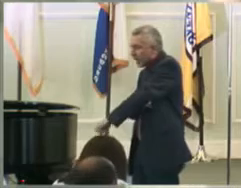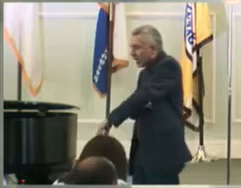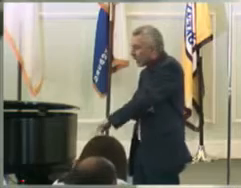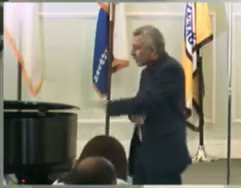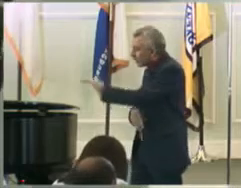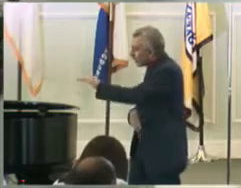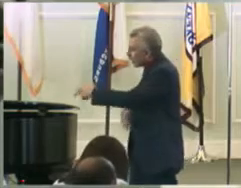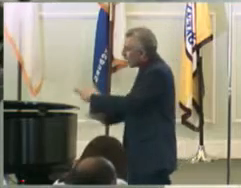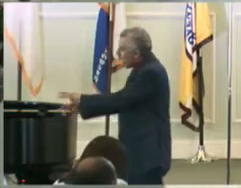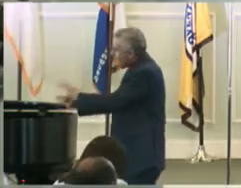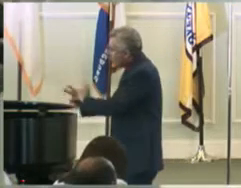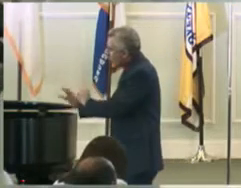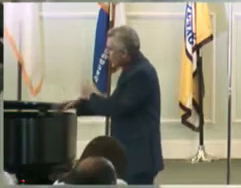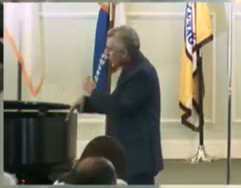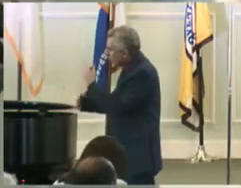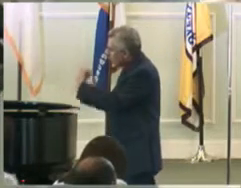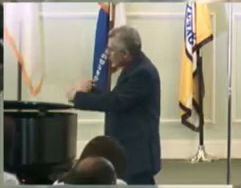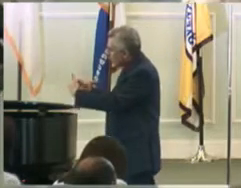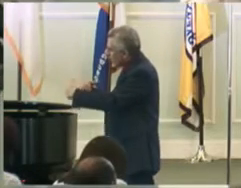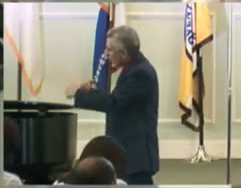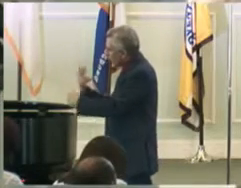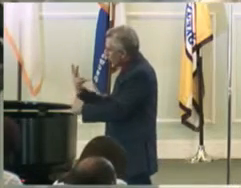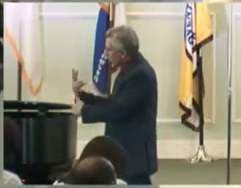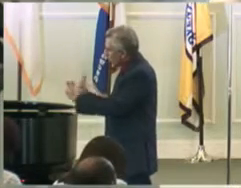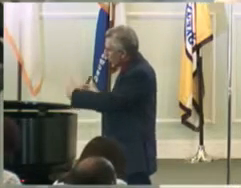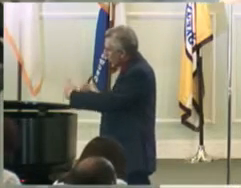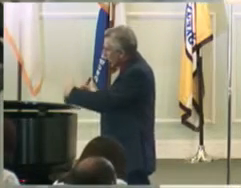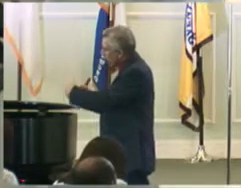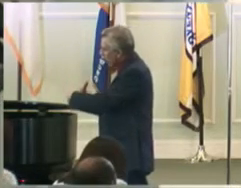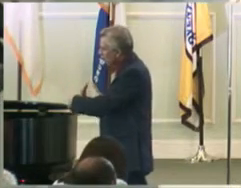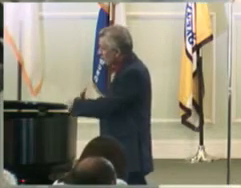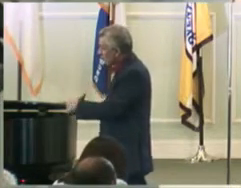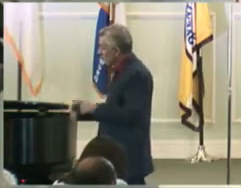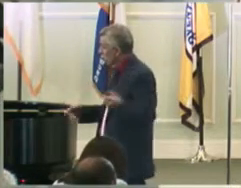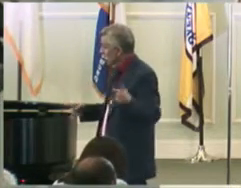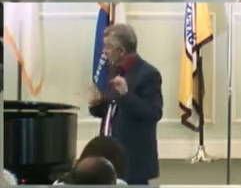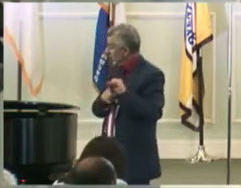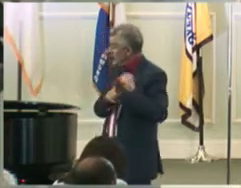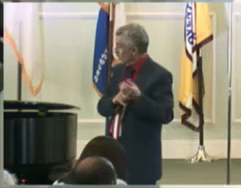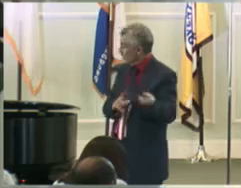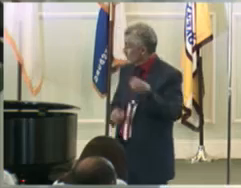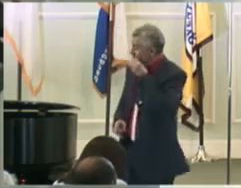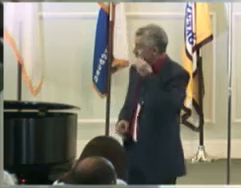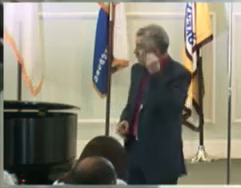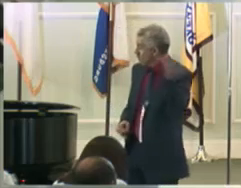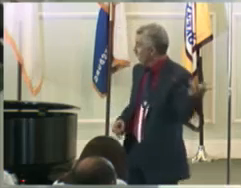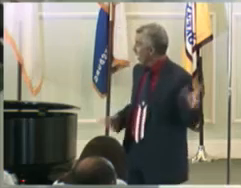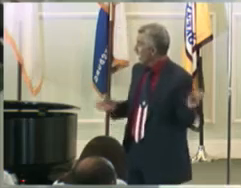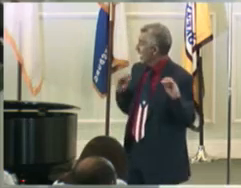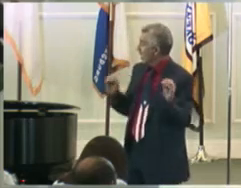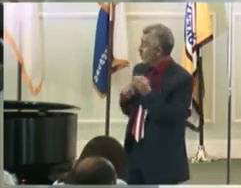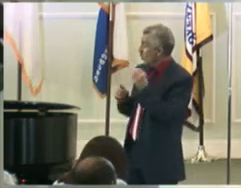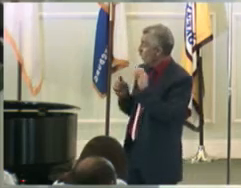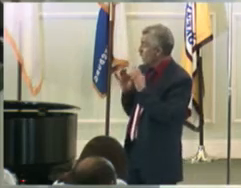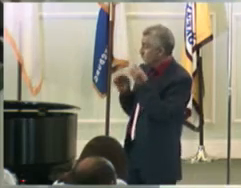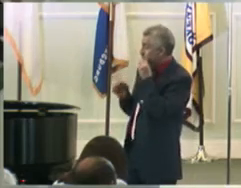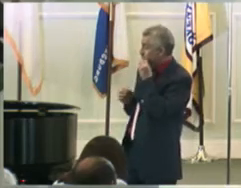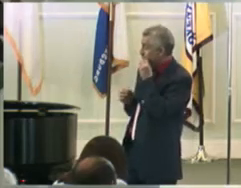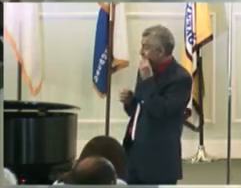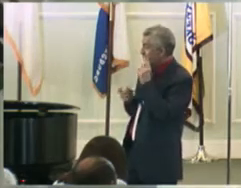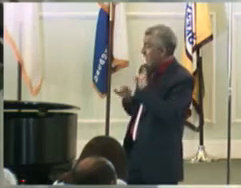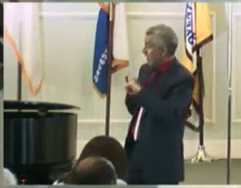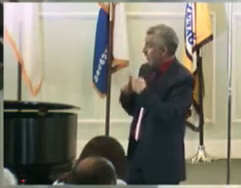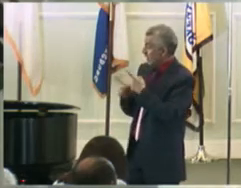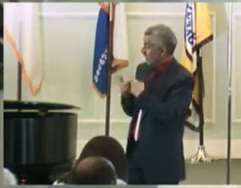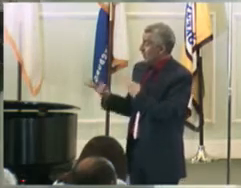3 loaves, for a friend of mine in his journey has come to me, and I have nothing to set before him. And he from within shall answer and say, trouble me